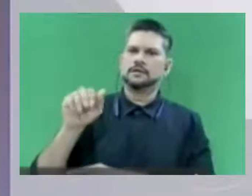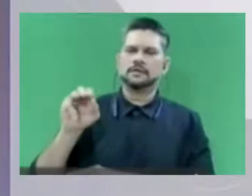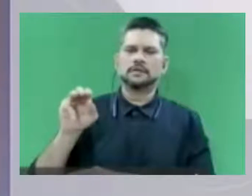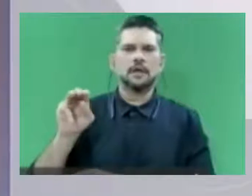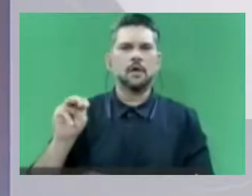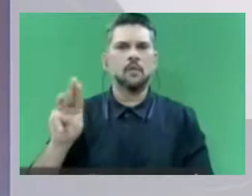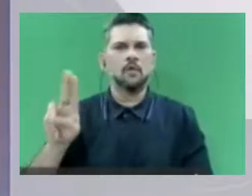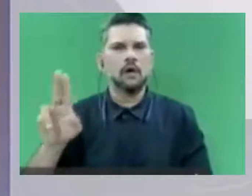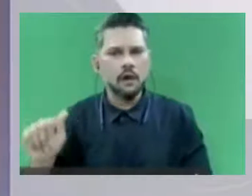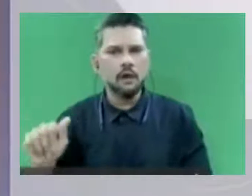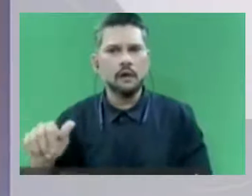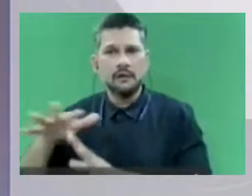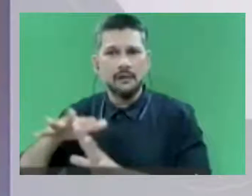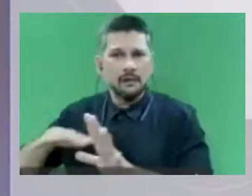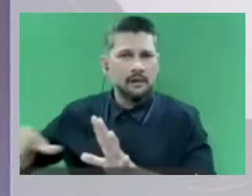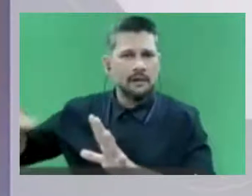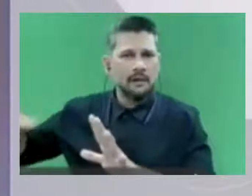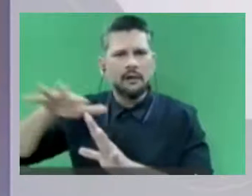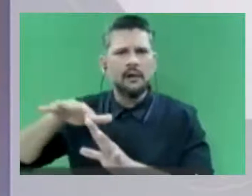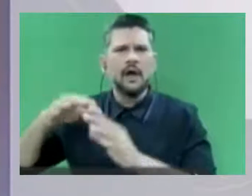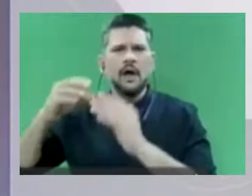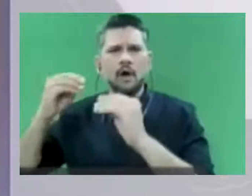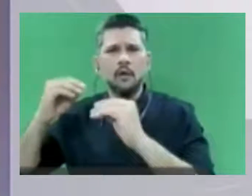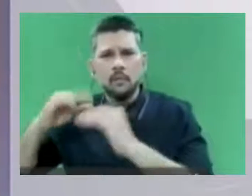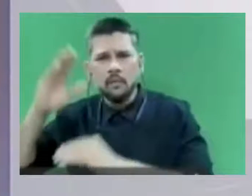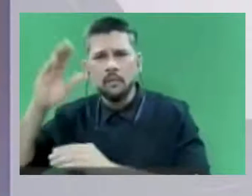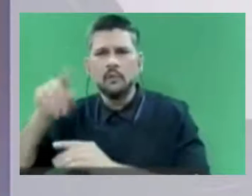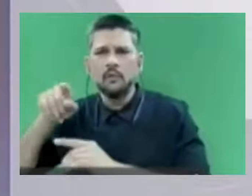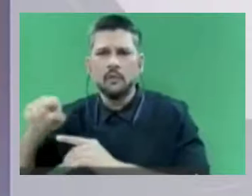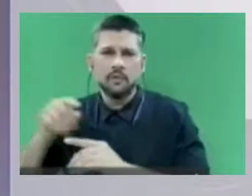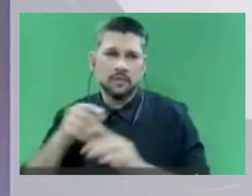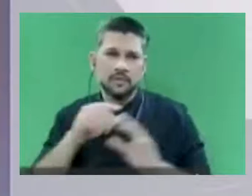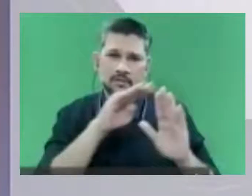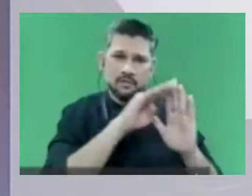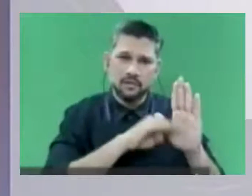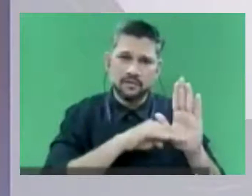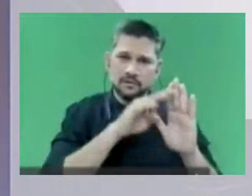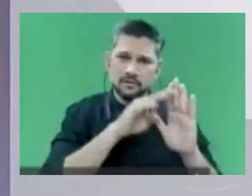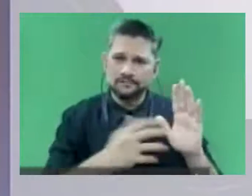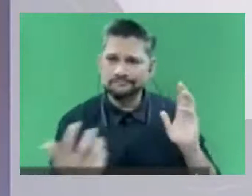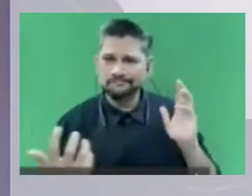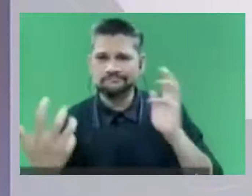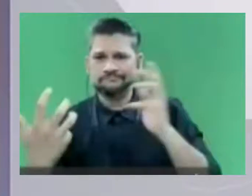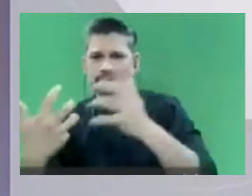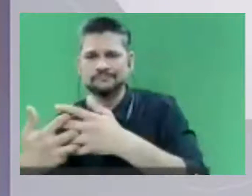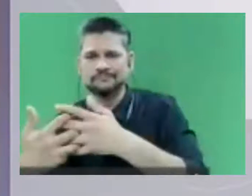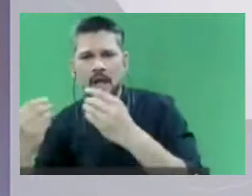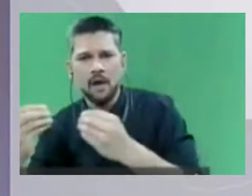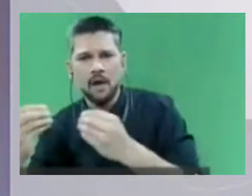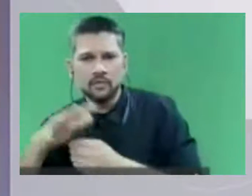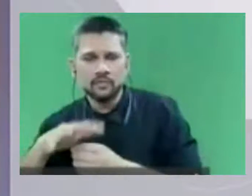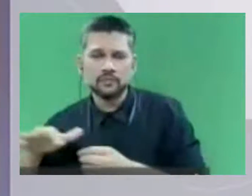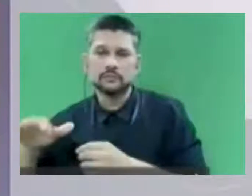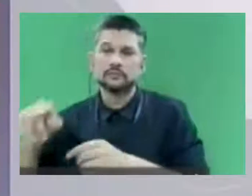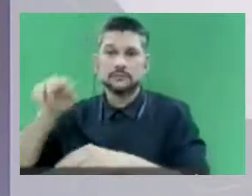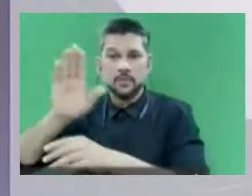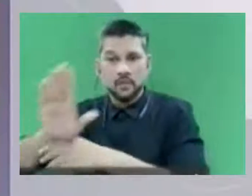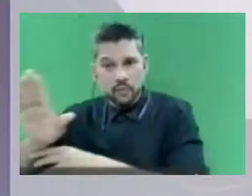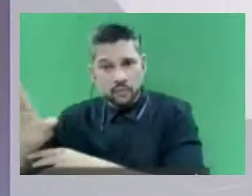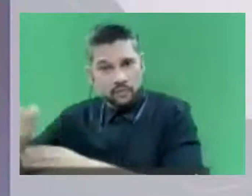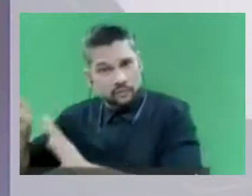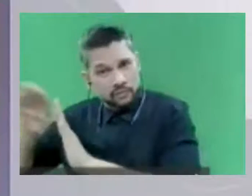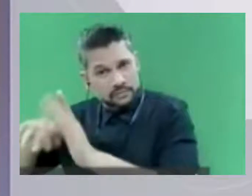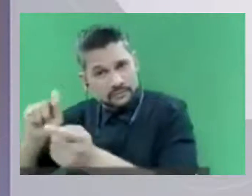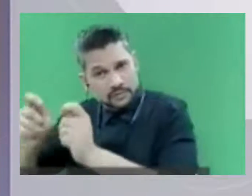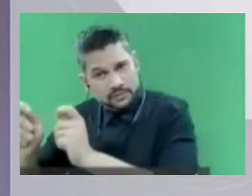projects, activities, etc., can be aligned to the policies that we have, and how can we change the policies to make sure that it's